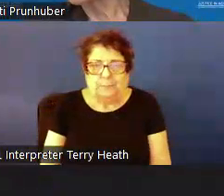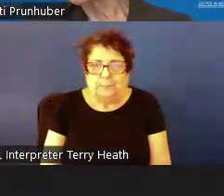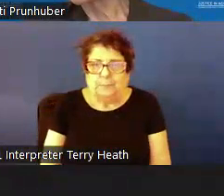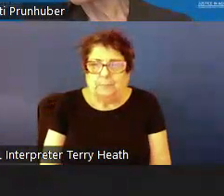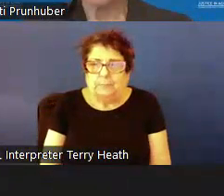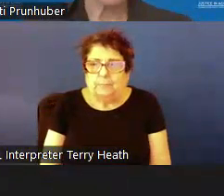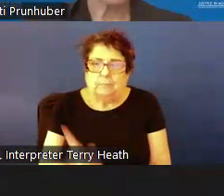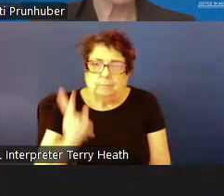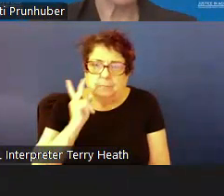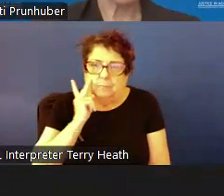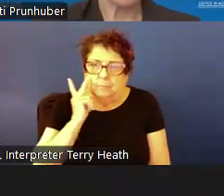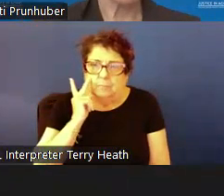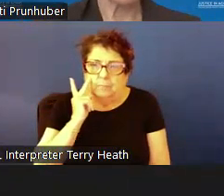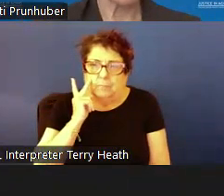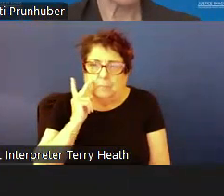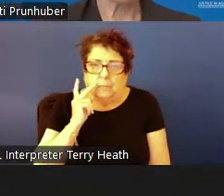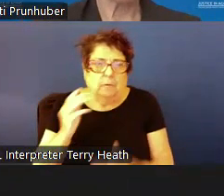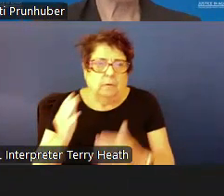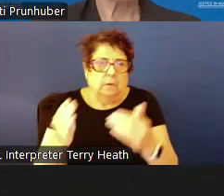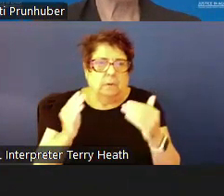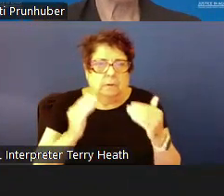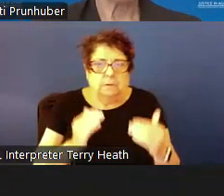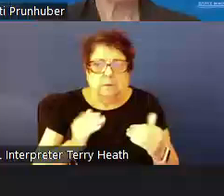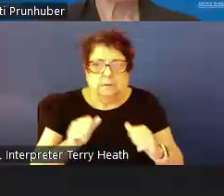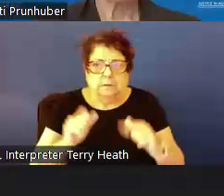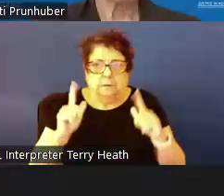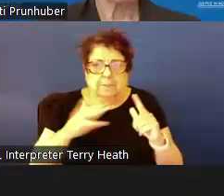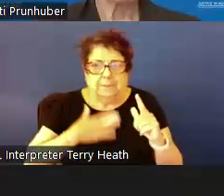Let's see, can I go to the next slide, please?